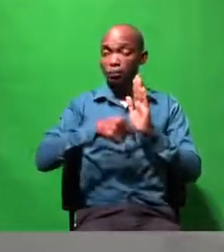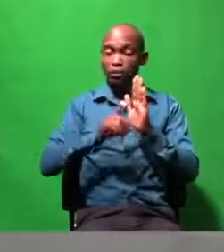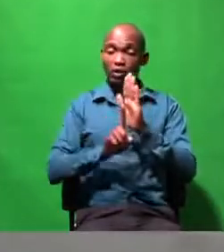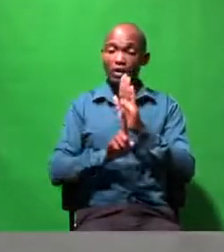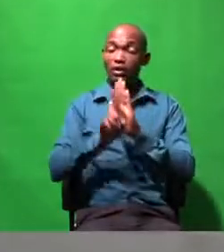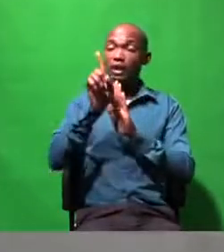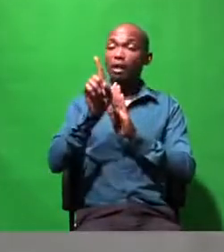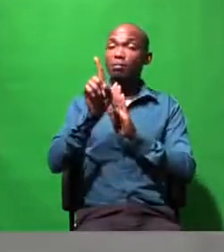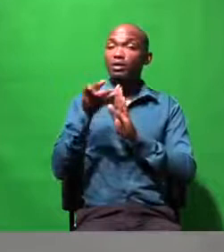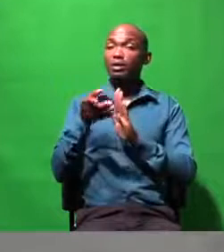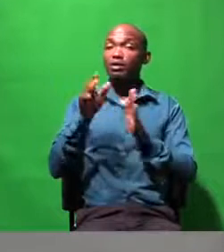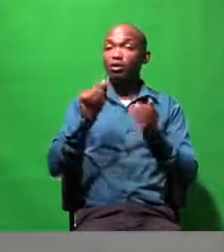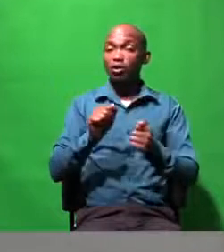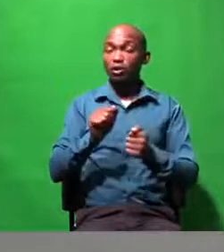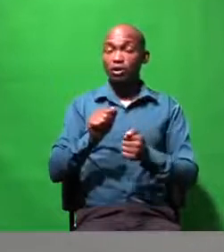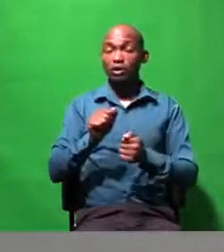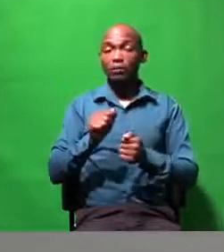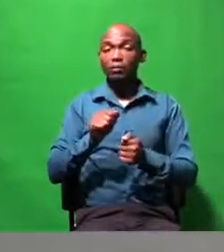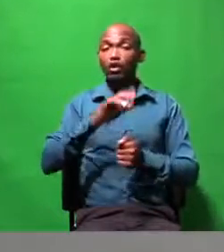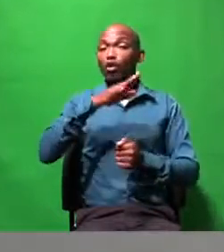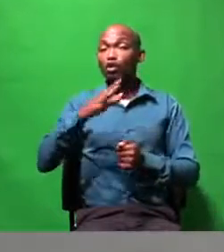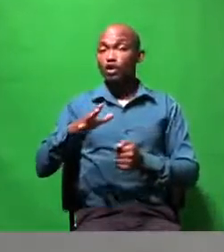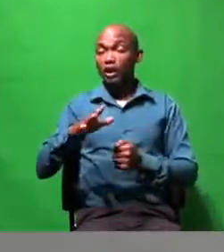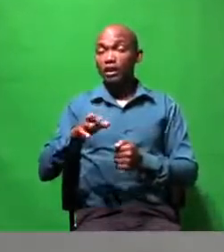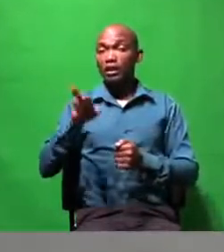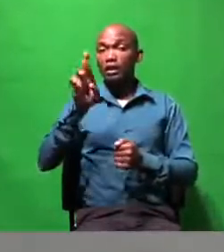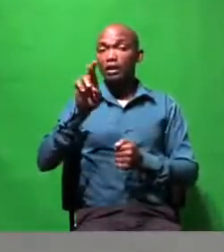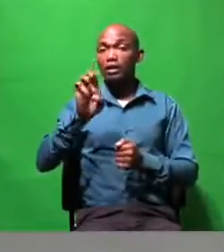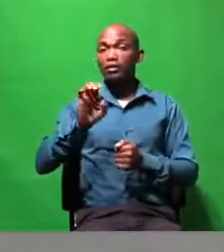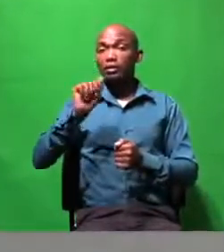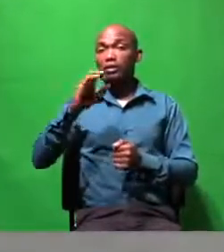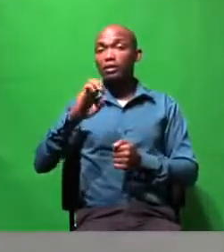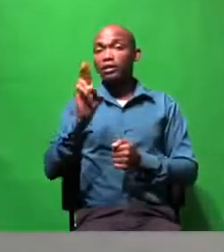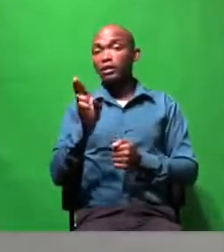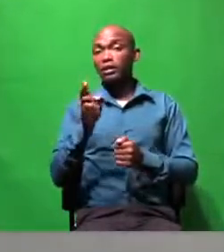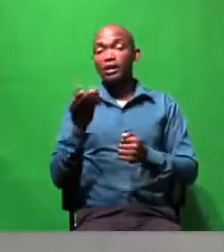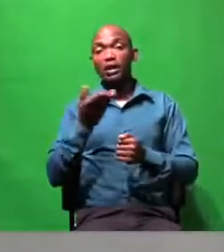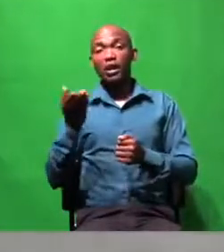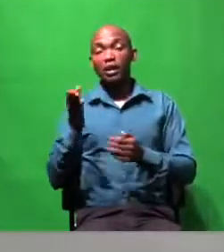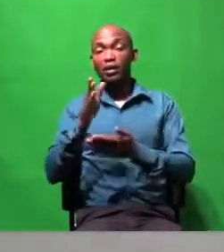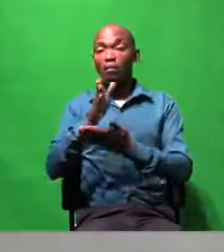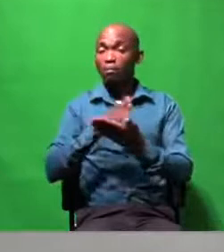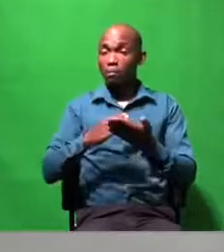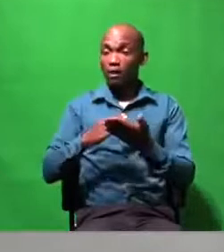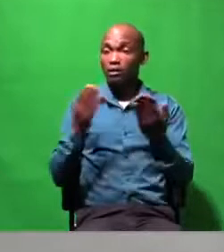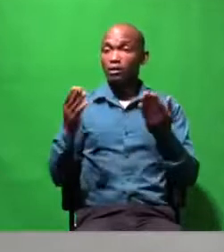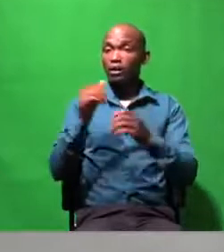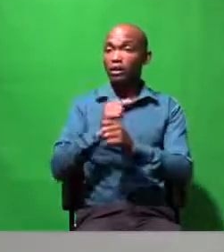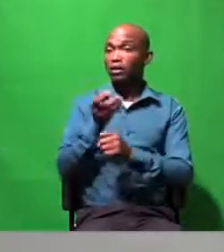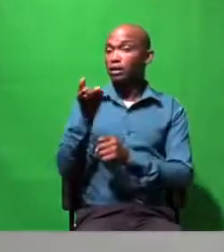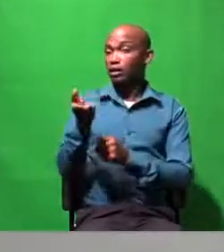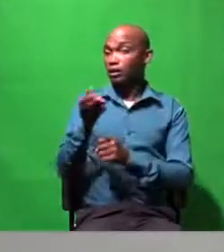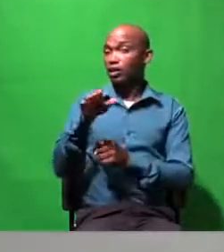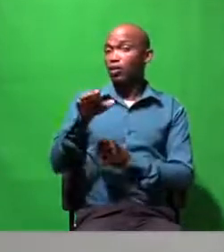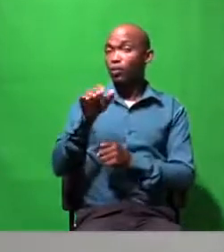part we call oceanic ridge or oceanic mountain. And also we have the part which is rising on the ocean surfaces. This